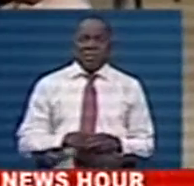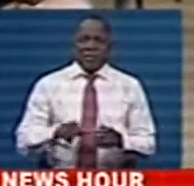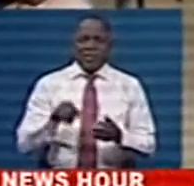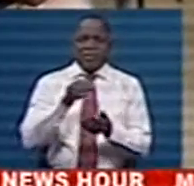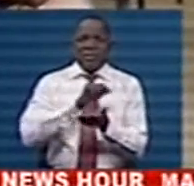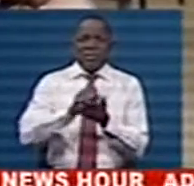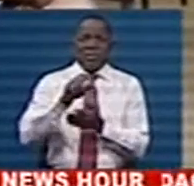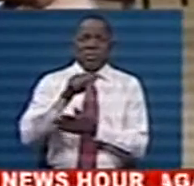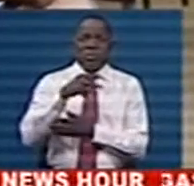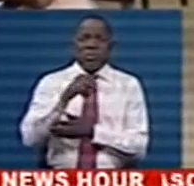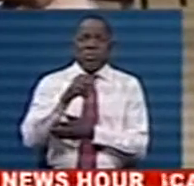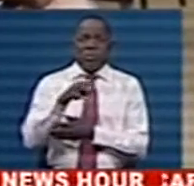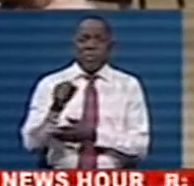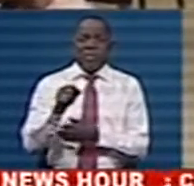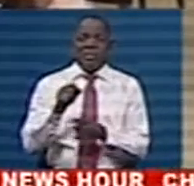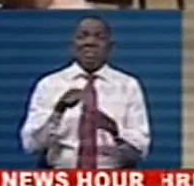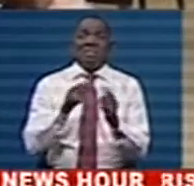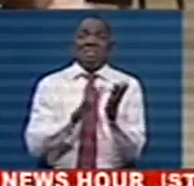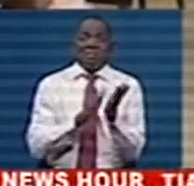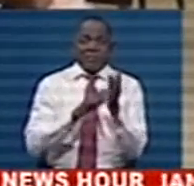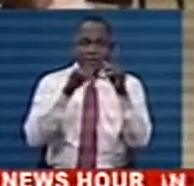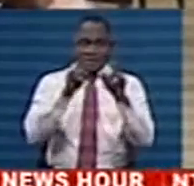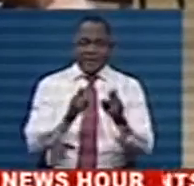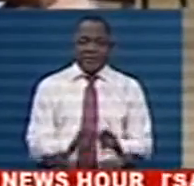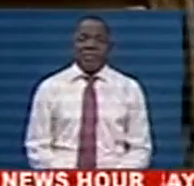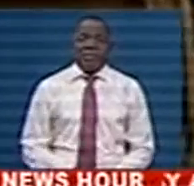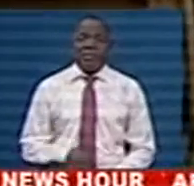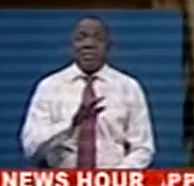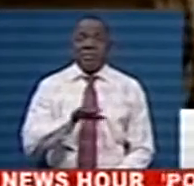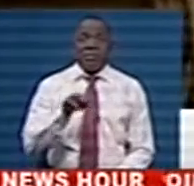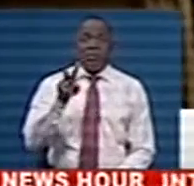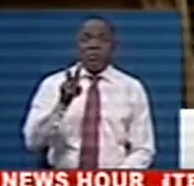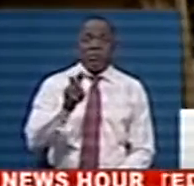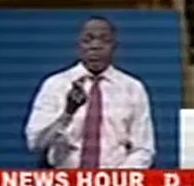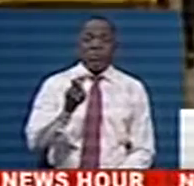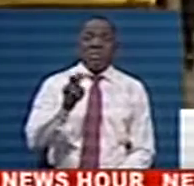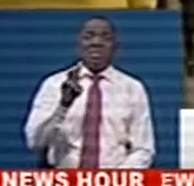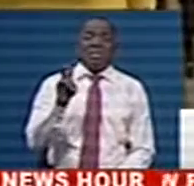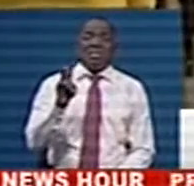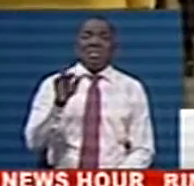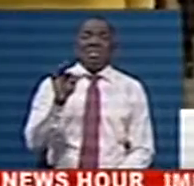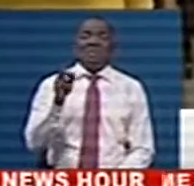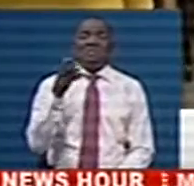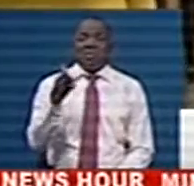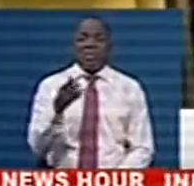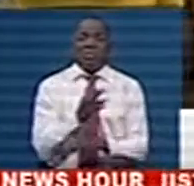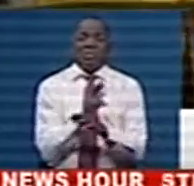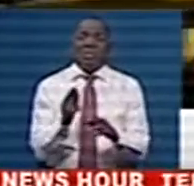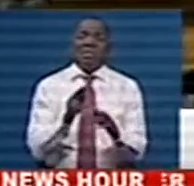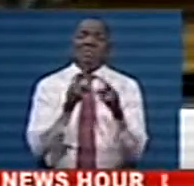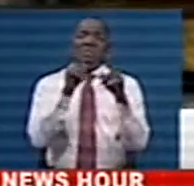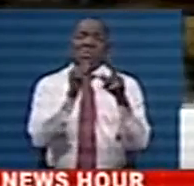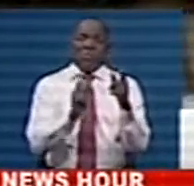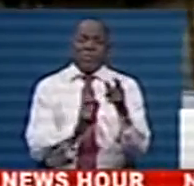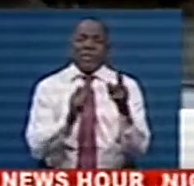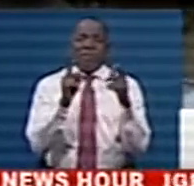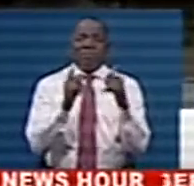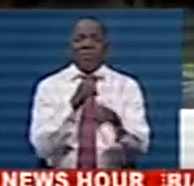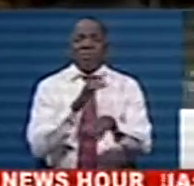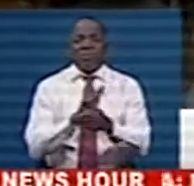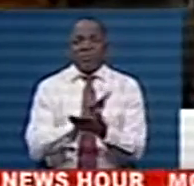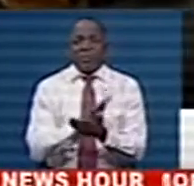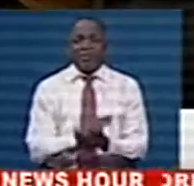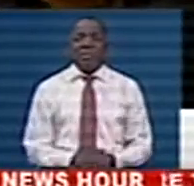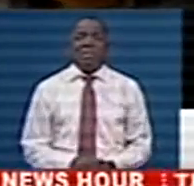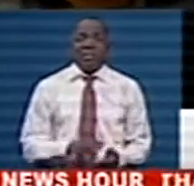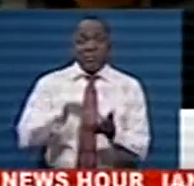St. Thomas Aquinas Examination Centre, 219 candidates were getting ready to write the first